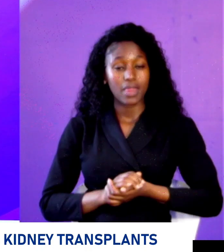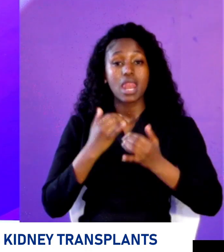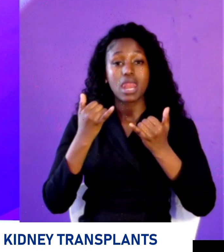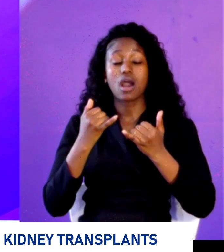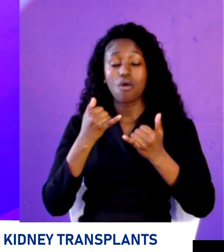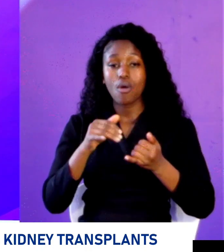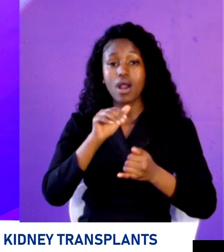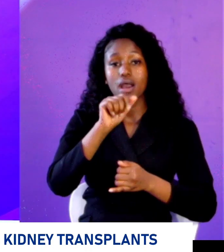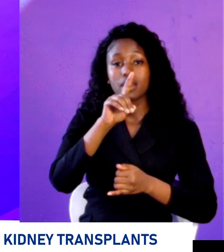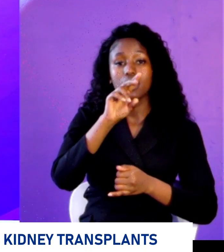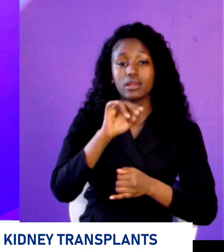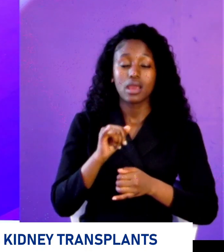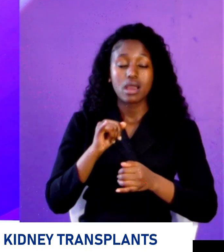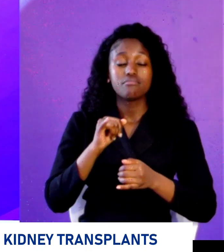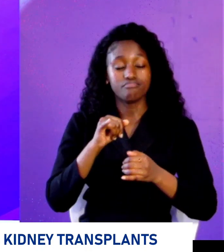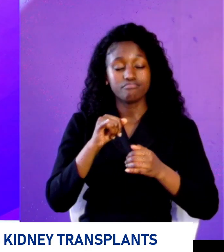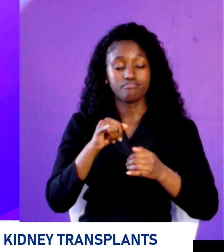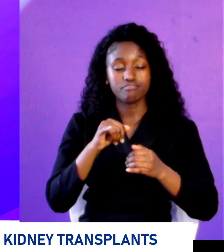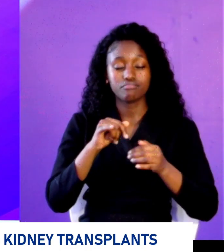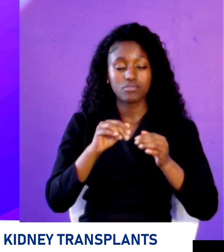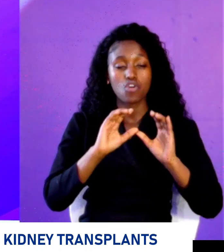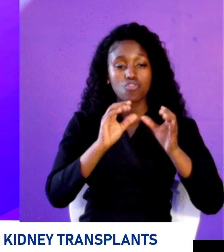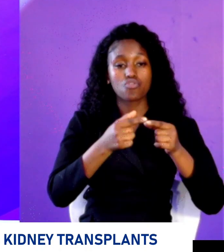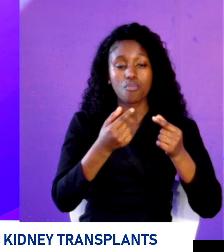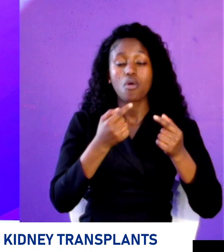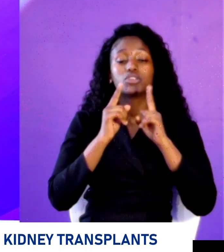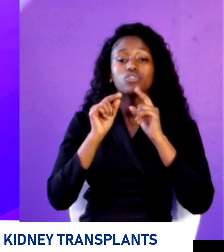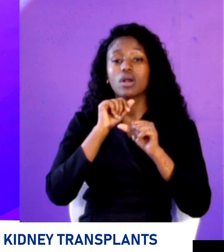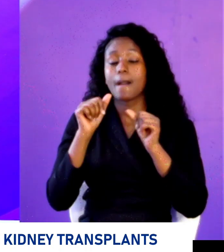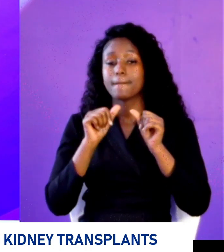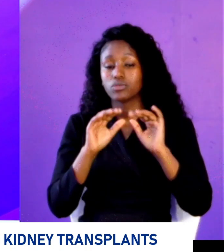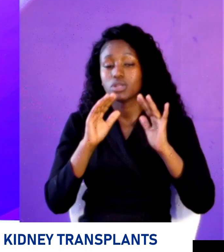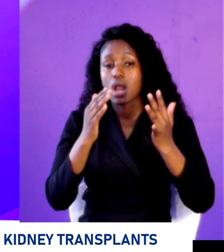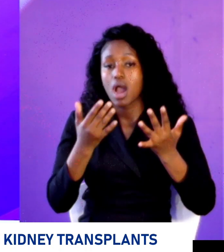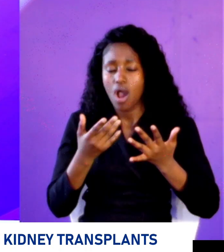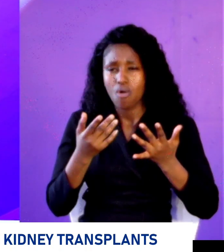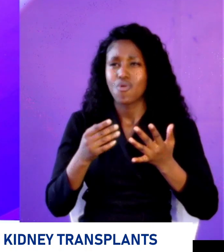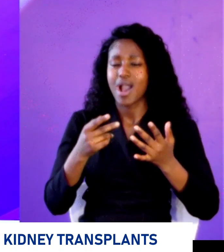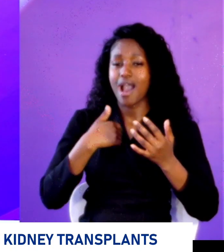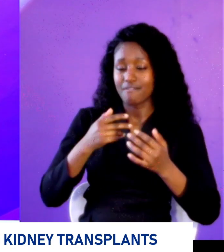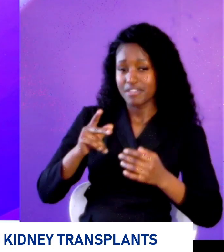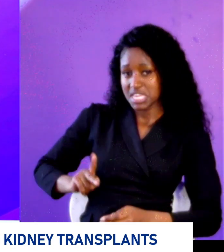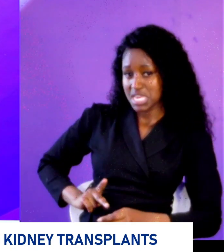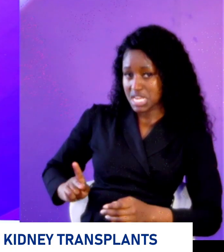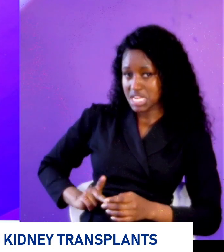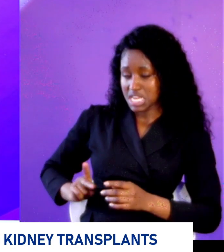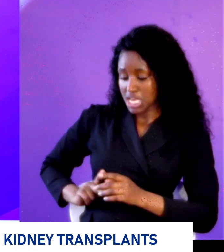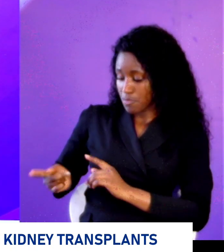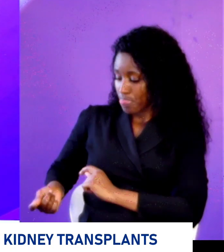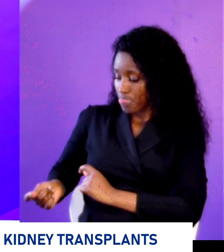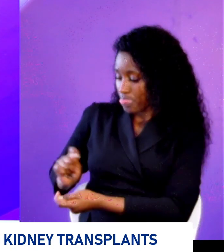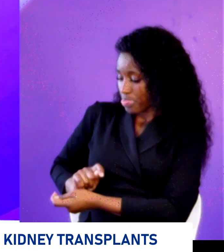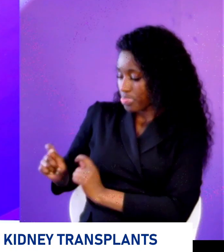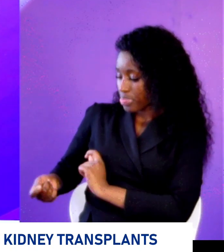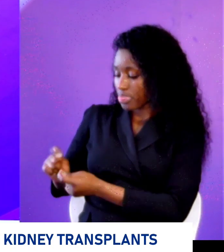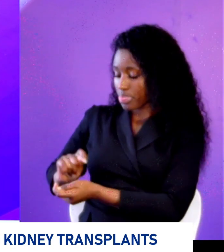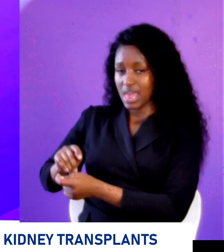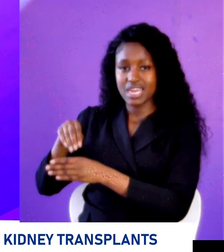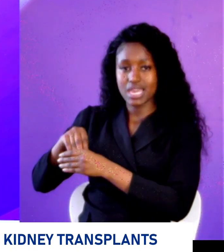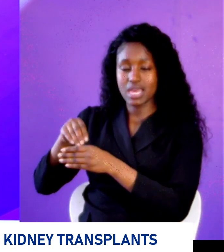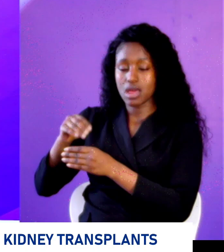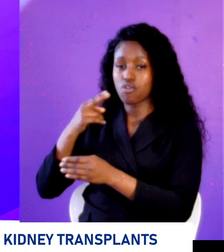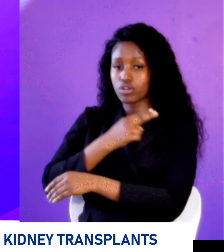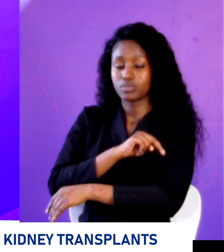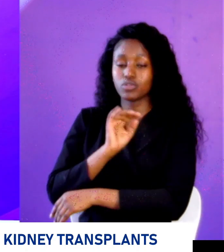force report investigating questionable kidney transplant procedures in the hospital.